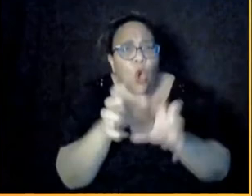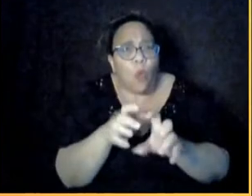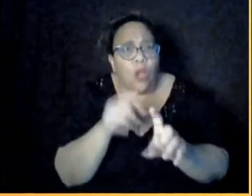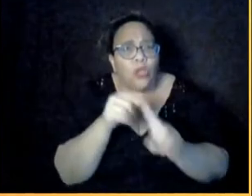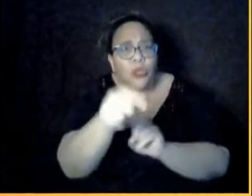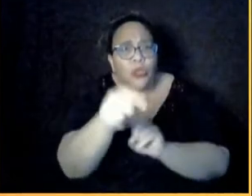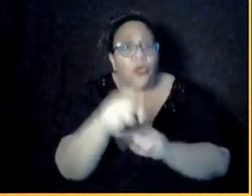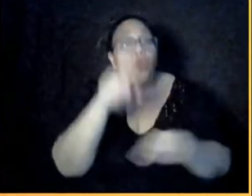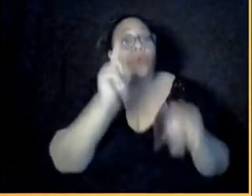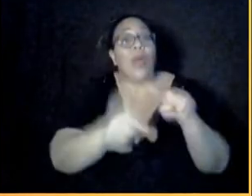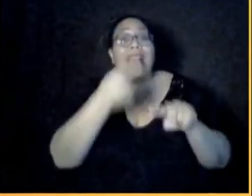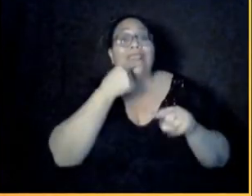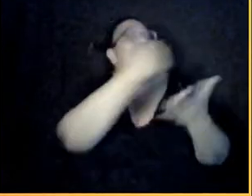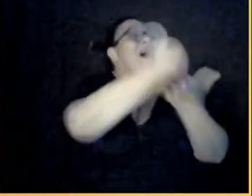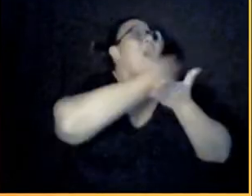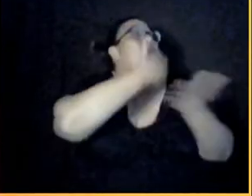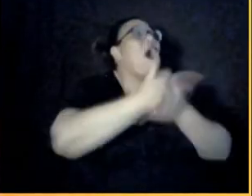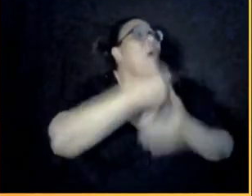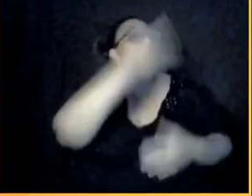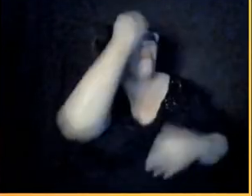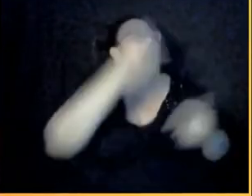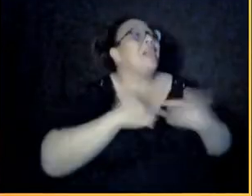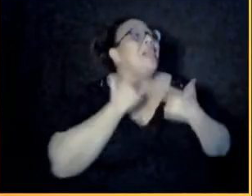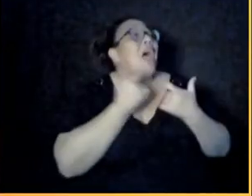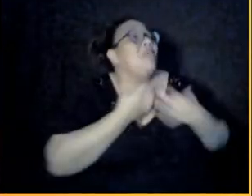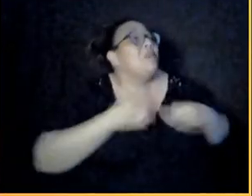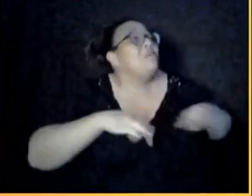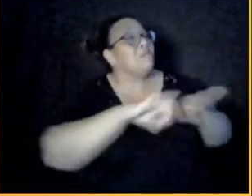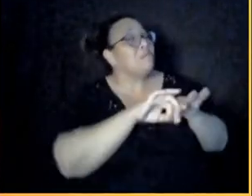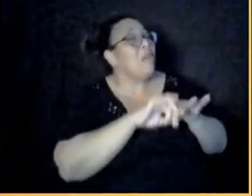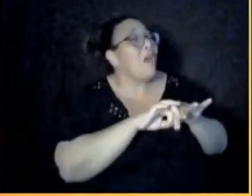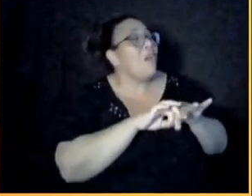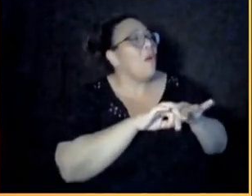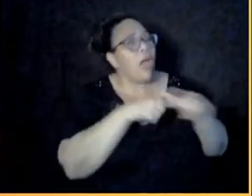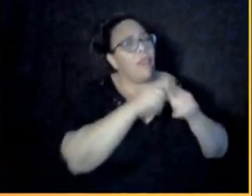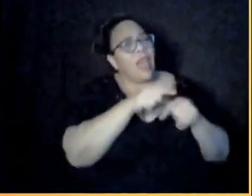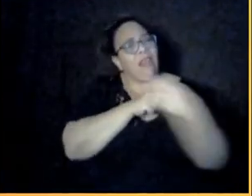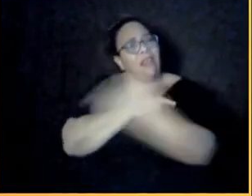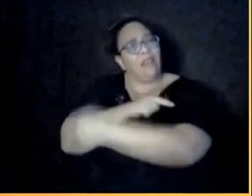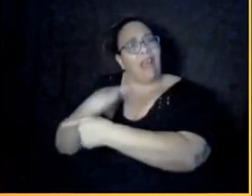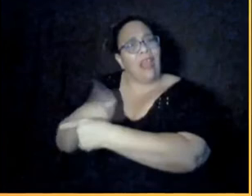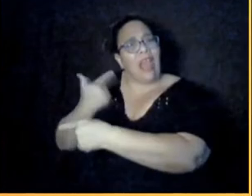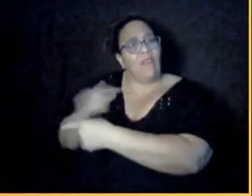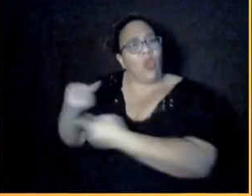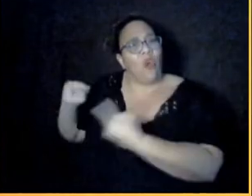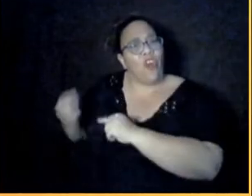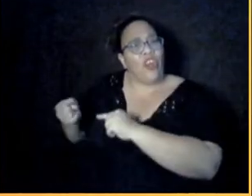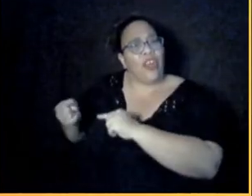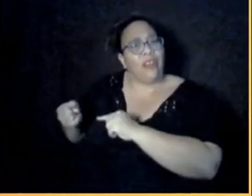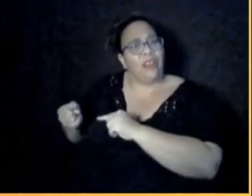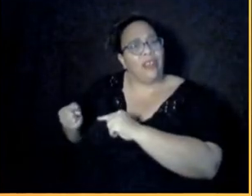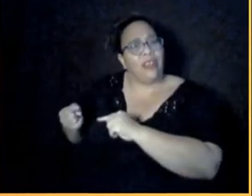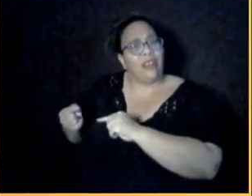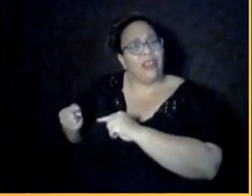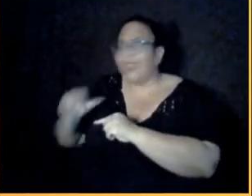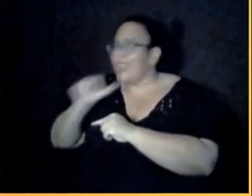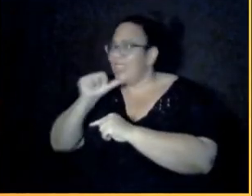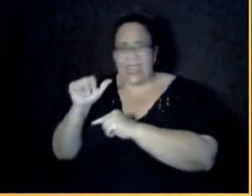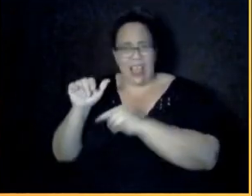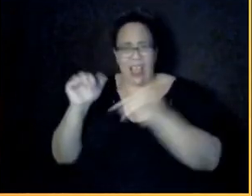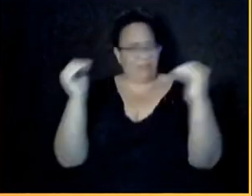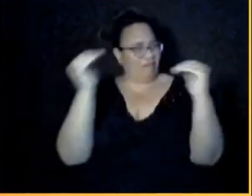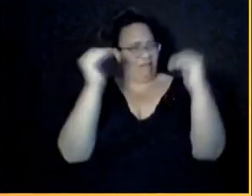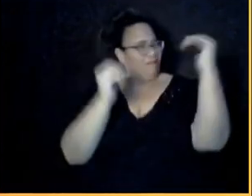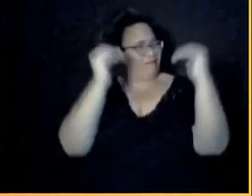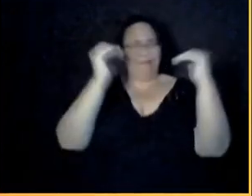help Black Lives Matter and yet you're hurting another life. Another life. Like, it makes no sense whatsoever to me. It makes